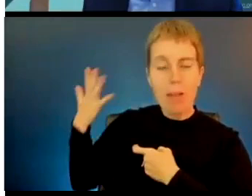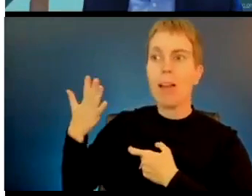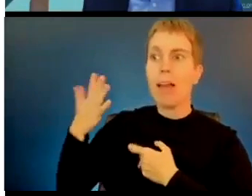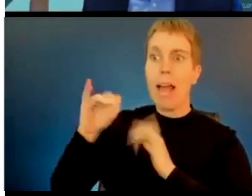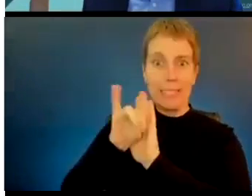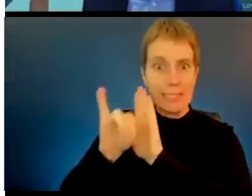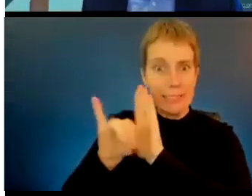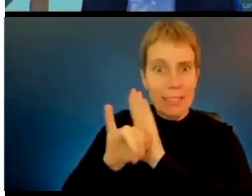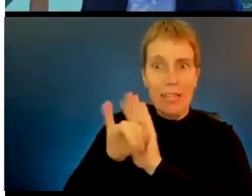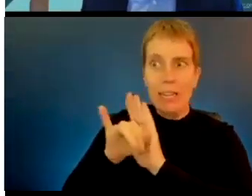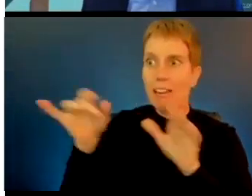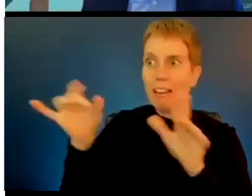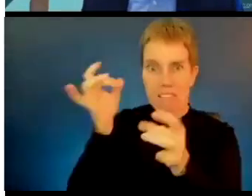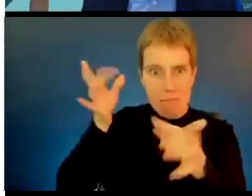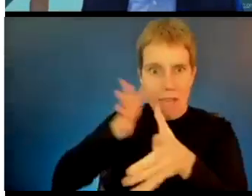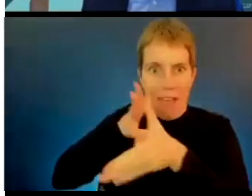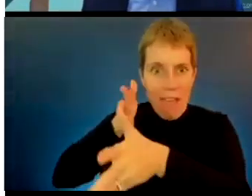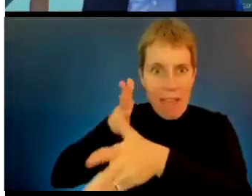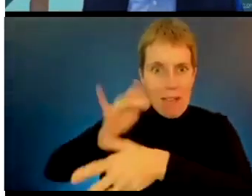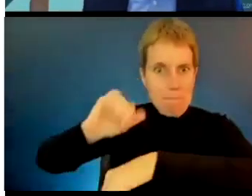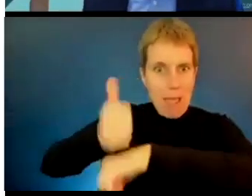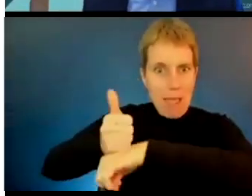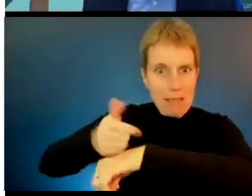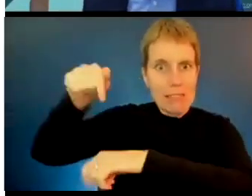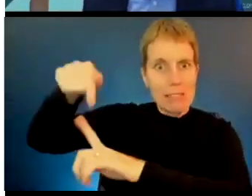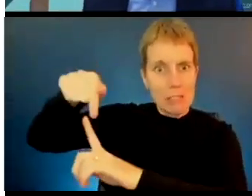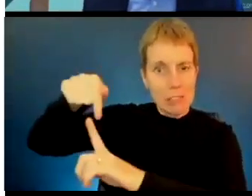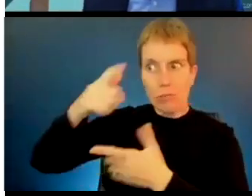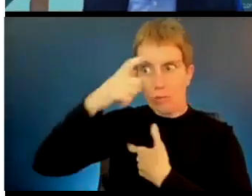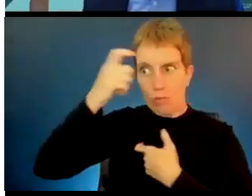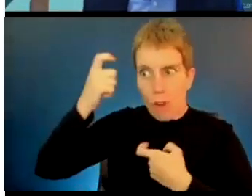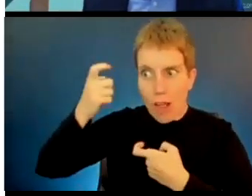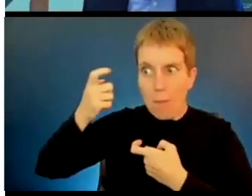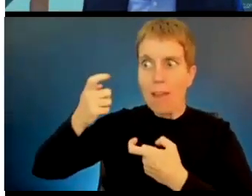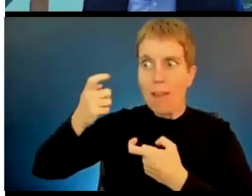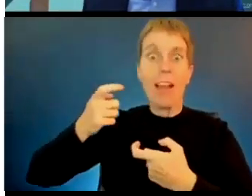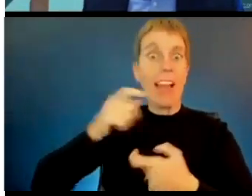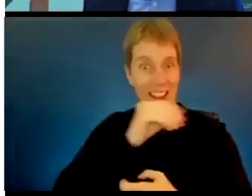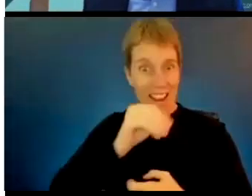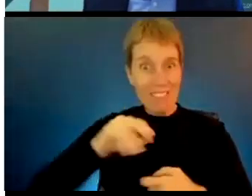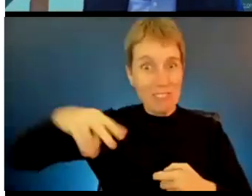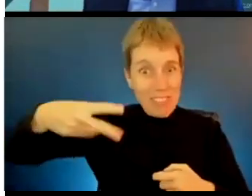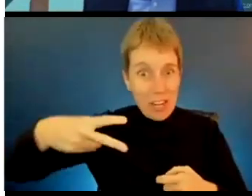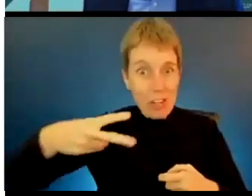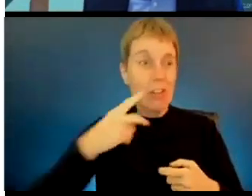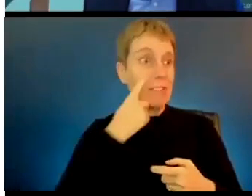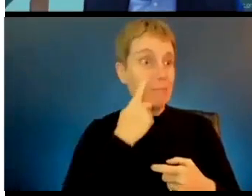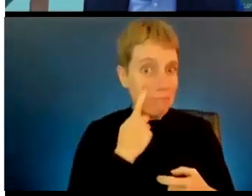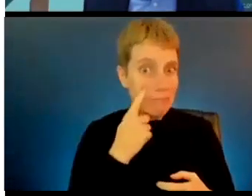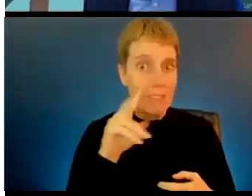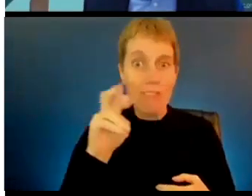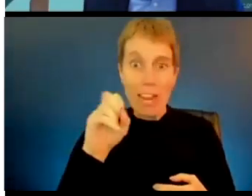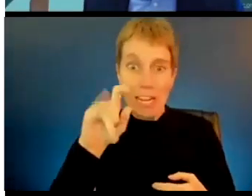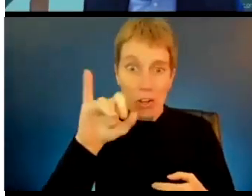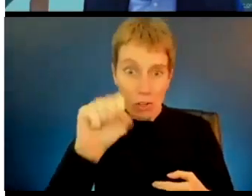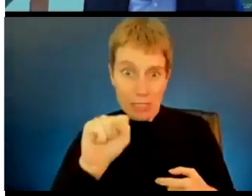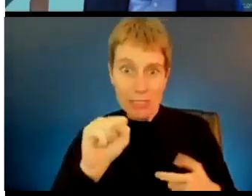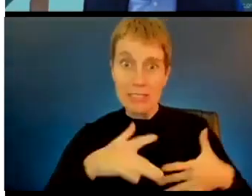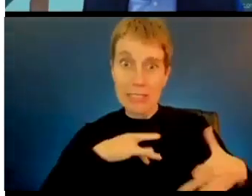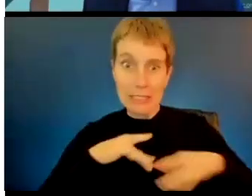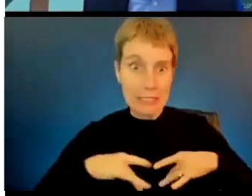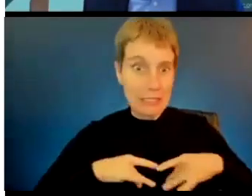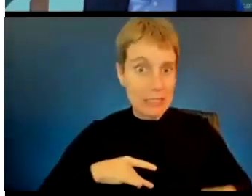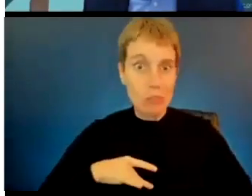secondary trauma, and the complexity having to do with risk and different protective factors at the individual